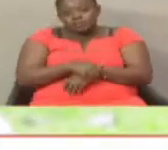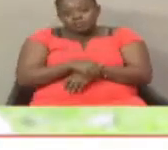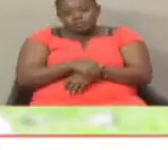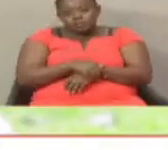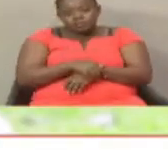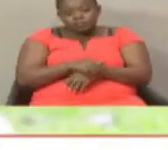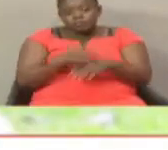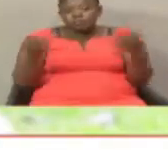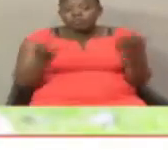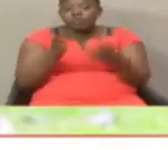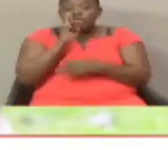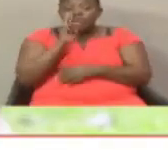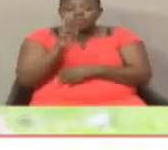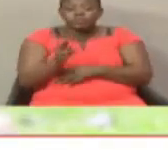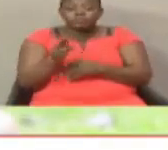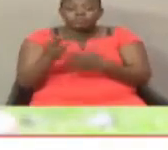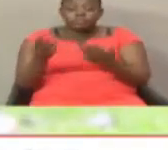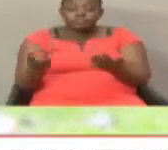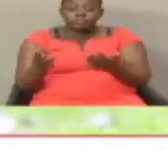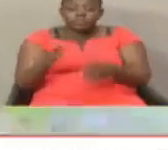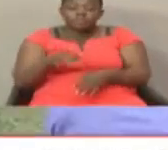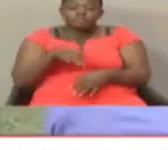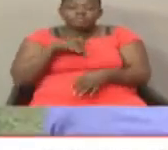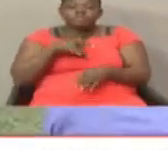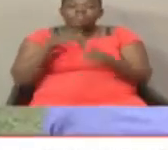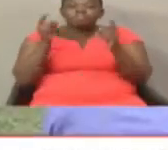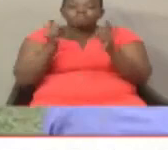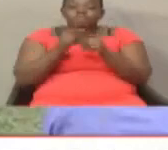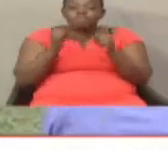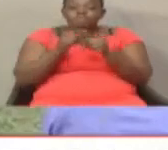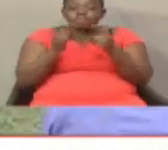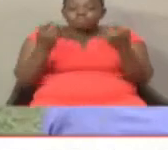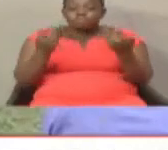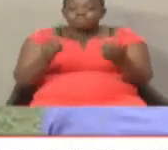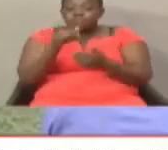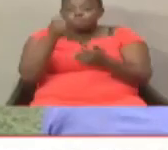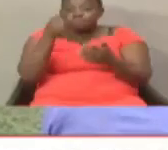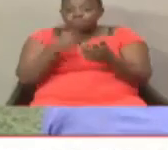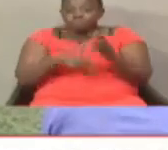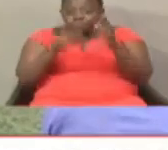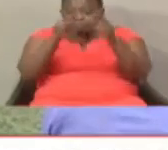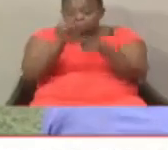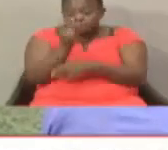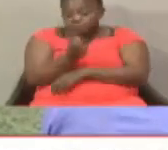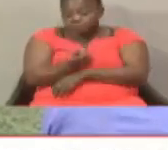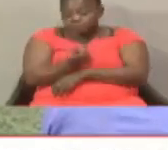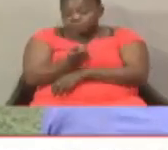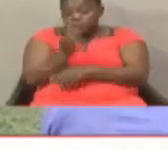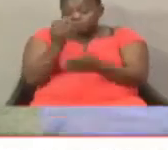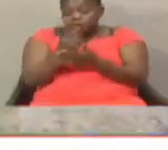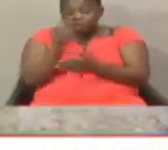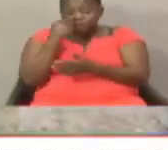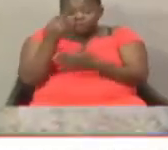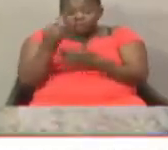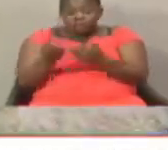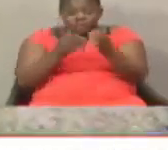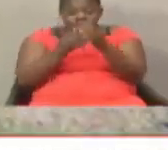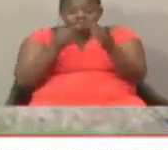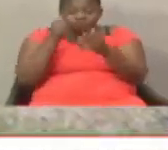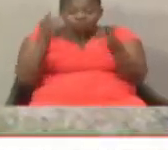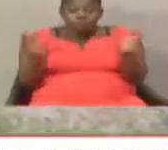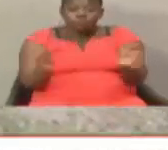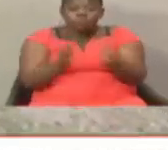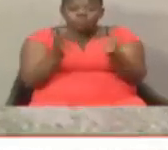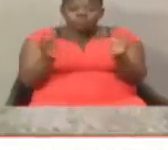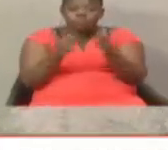we tuli mu kunyolwa kw'amaanyi. Yadde guli kuti abamu bagamba nti essuubi ttono kubanga tebalaba na ku mukulembeze